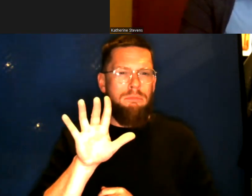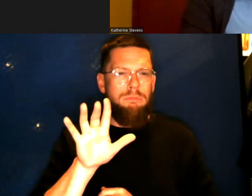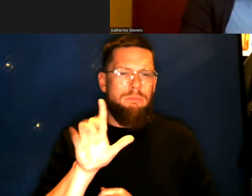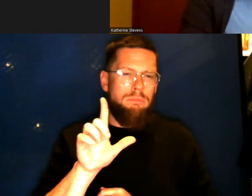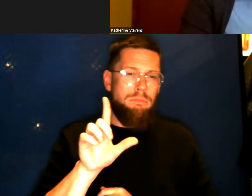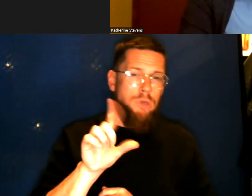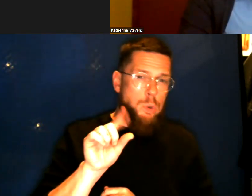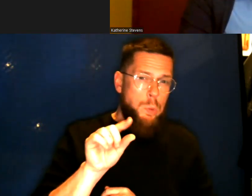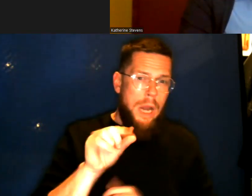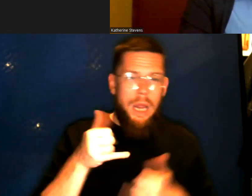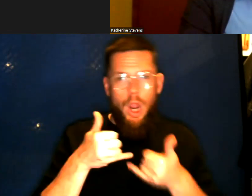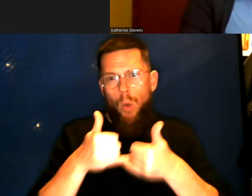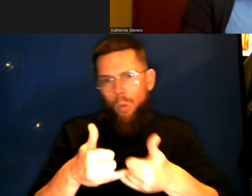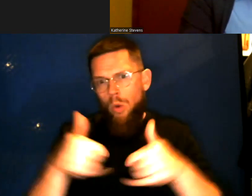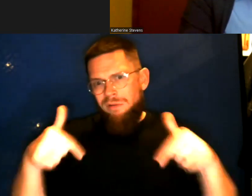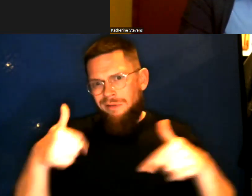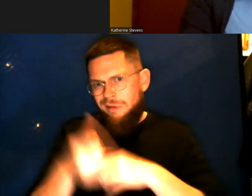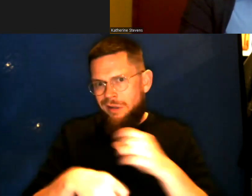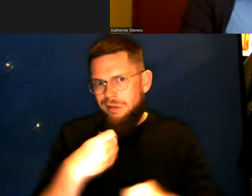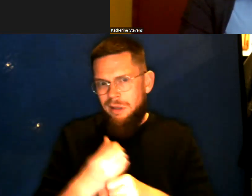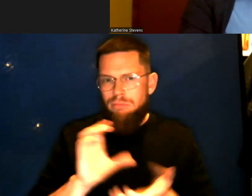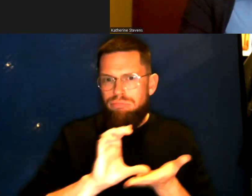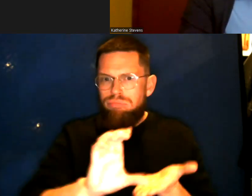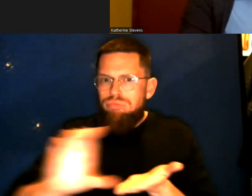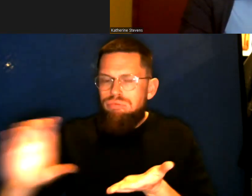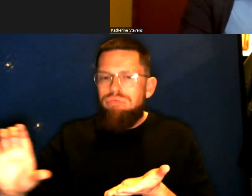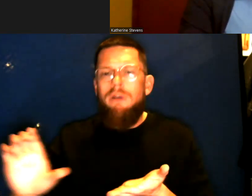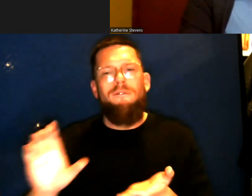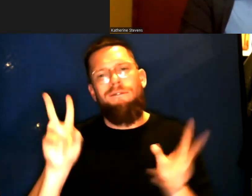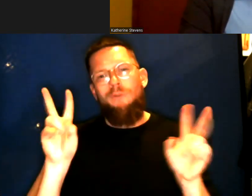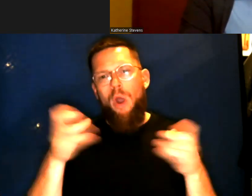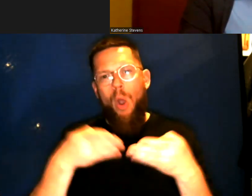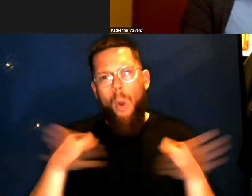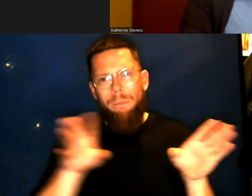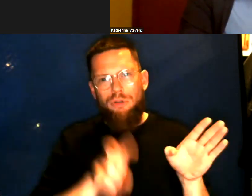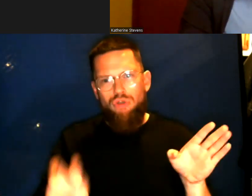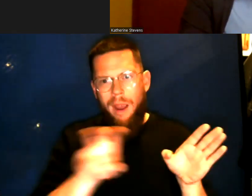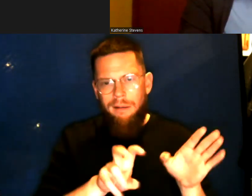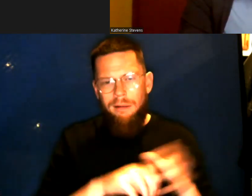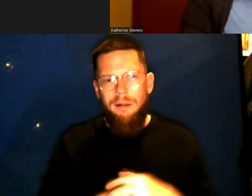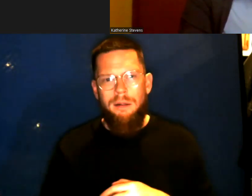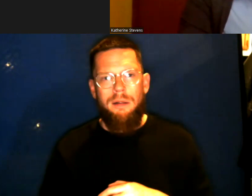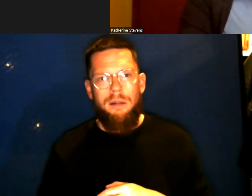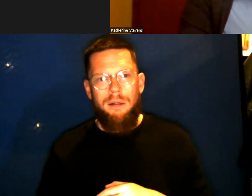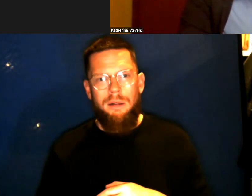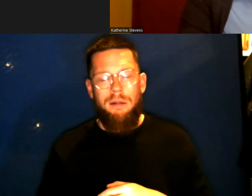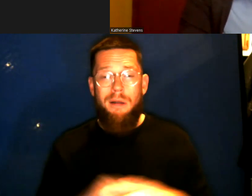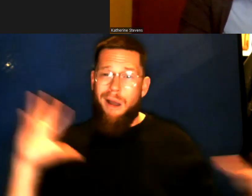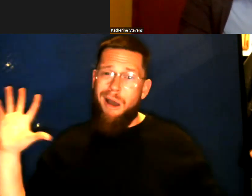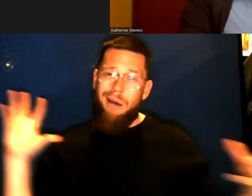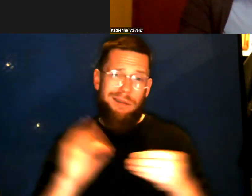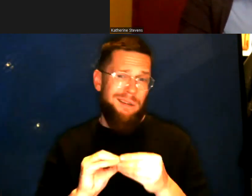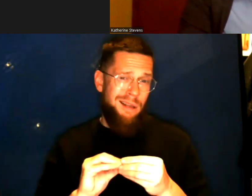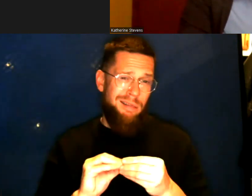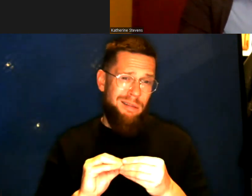20 awards this year. Through the open track, and you know, total applicants